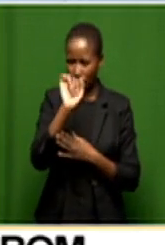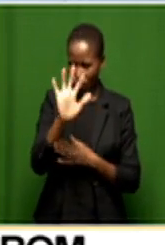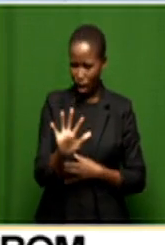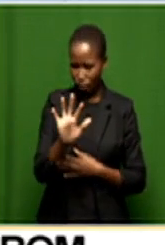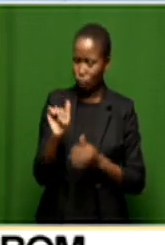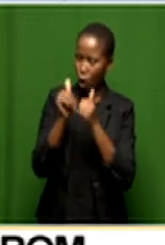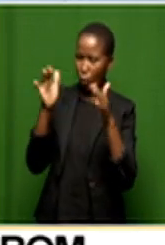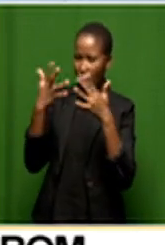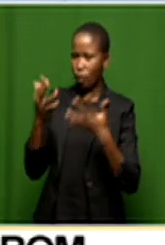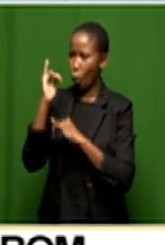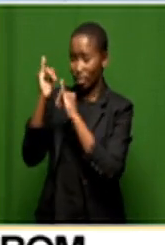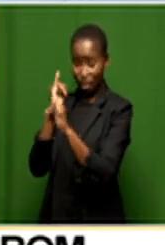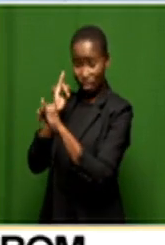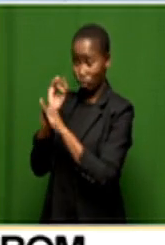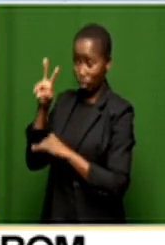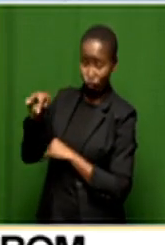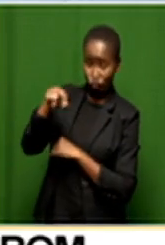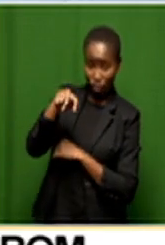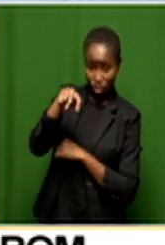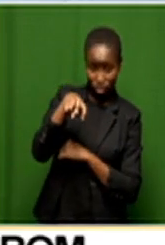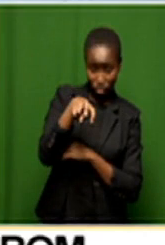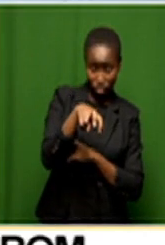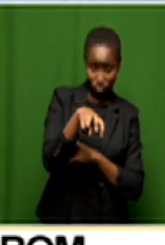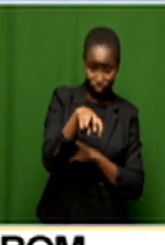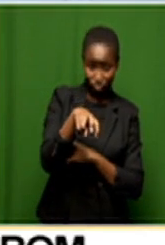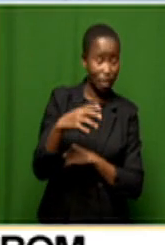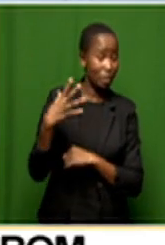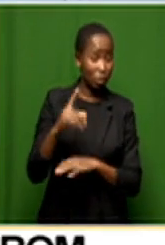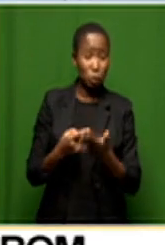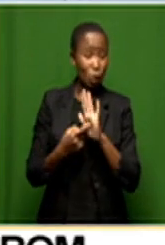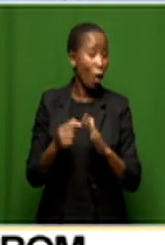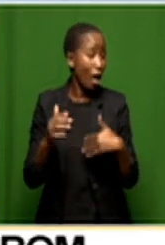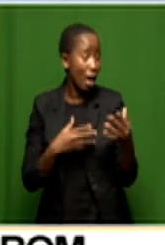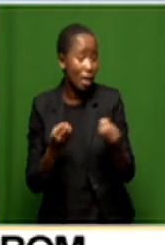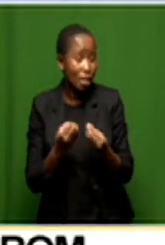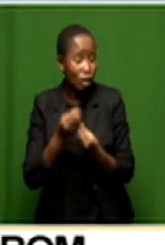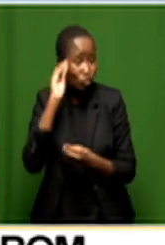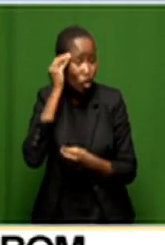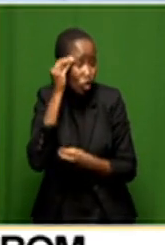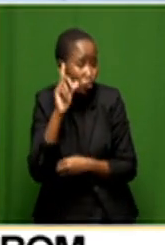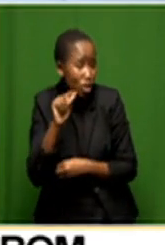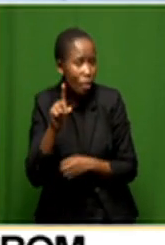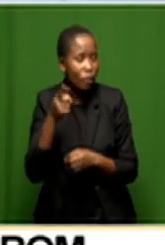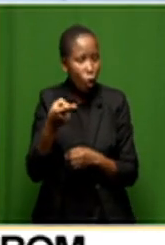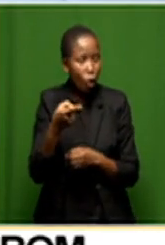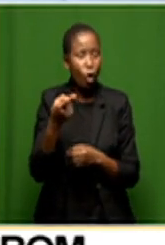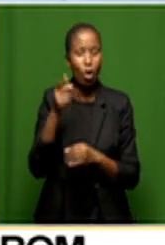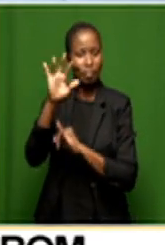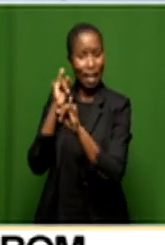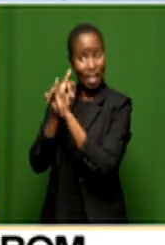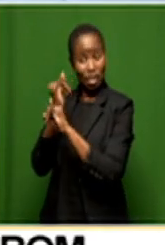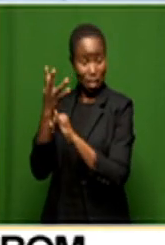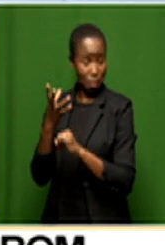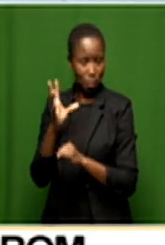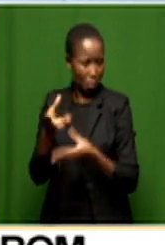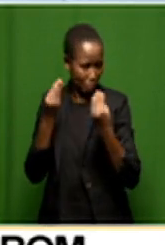for international travel. Has there been any indication of interest from the international market since this move to